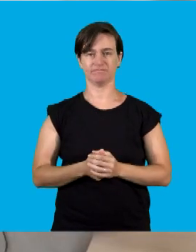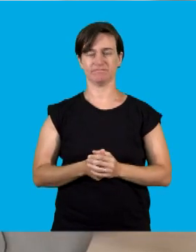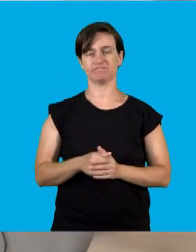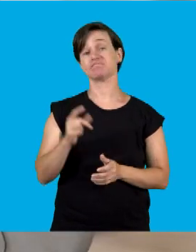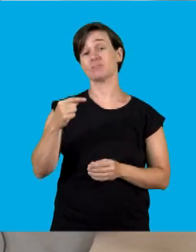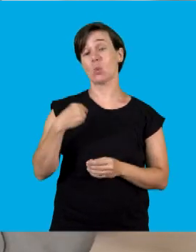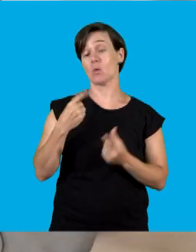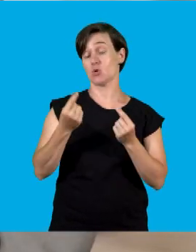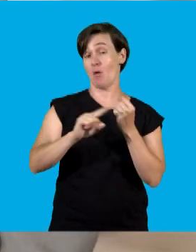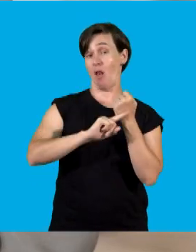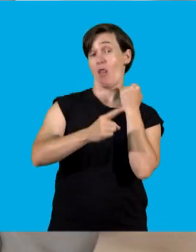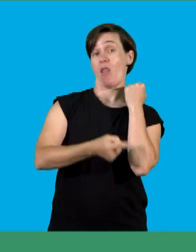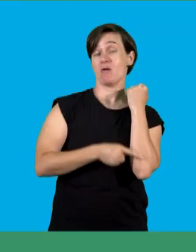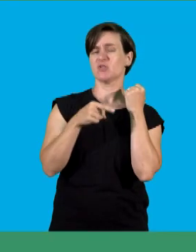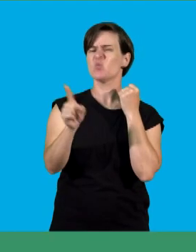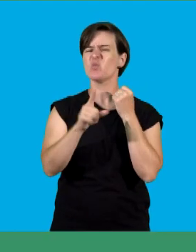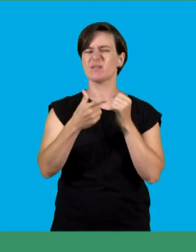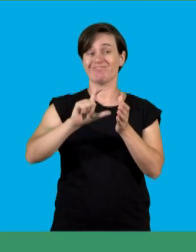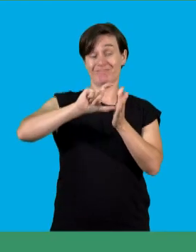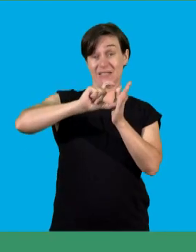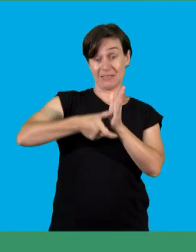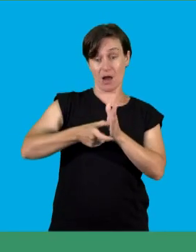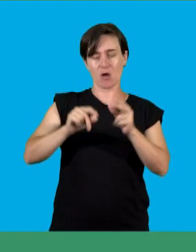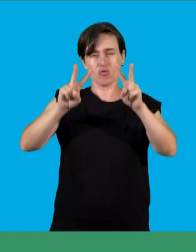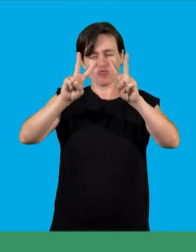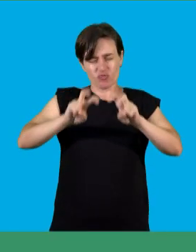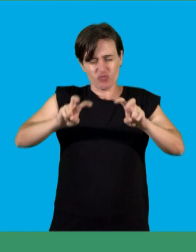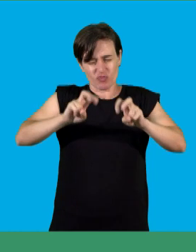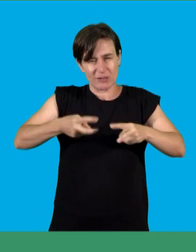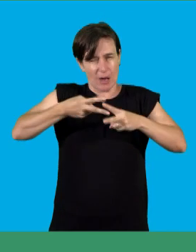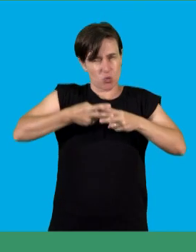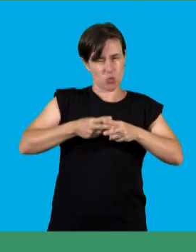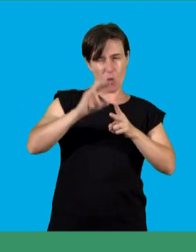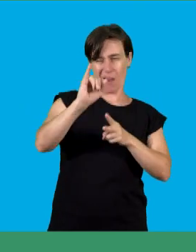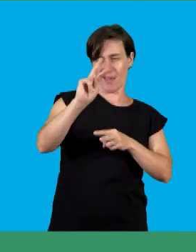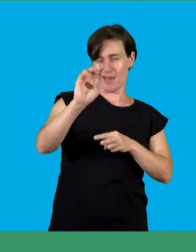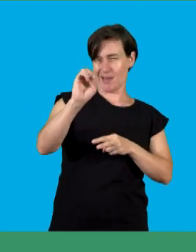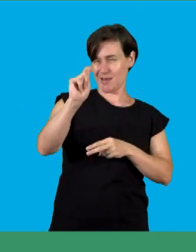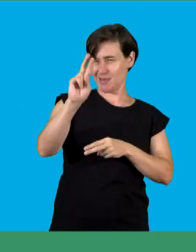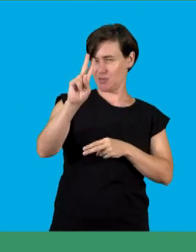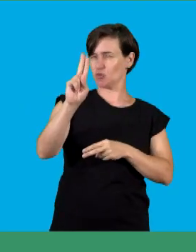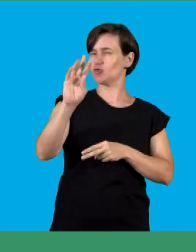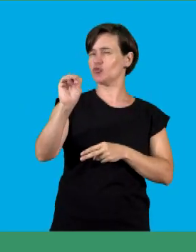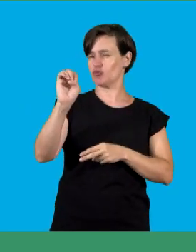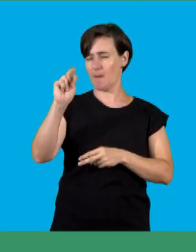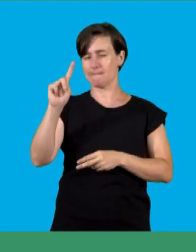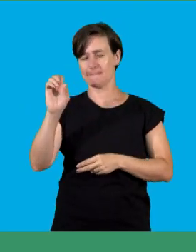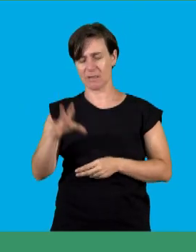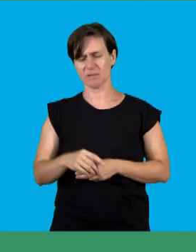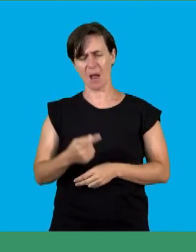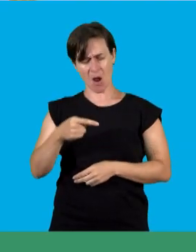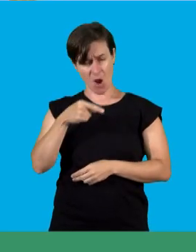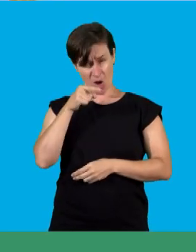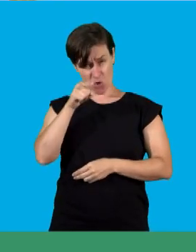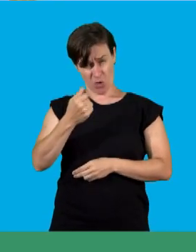So we're now doing the last part, which is designing research instrument. Remember, in order for you to be able to